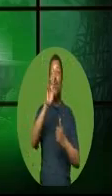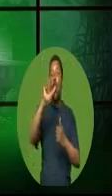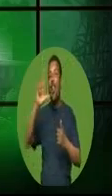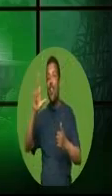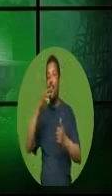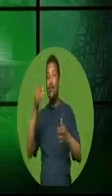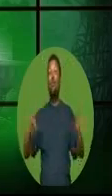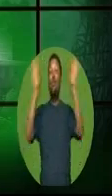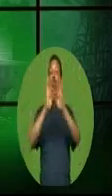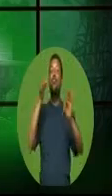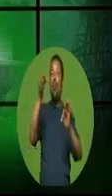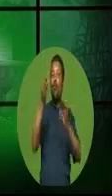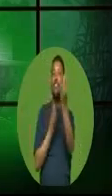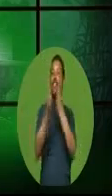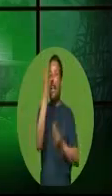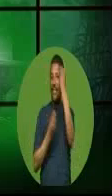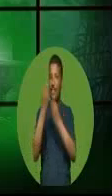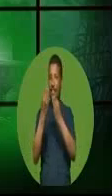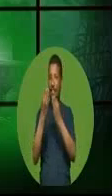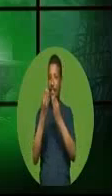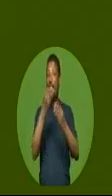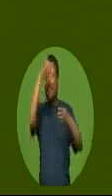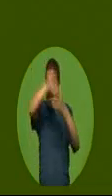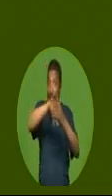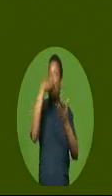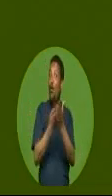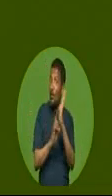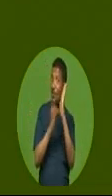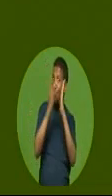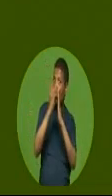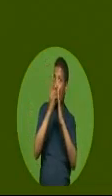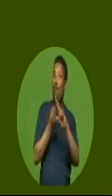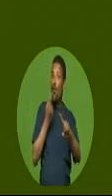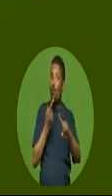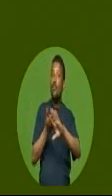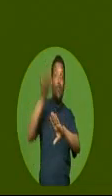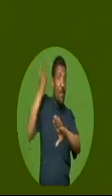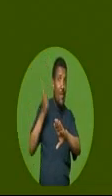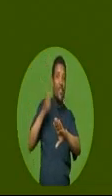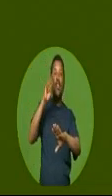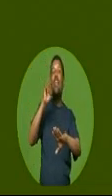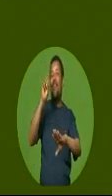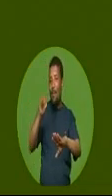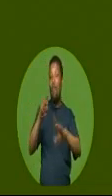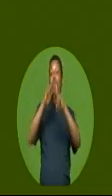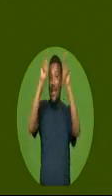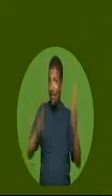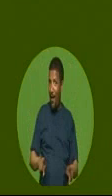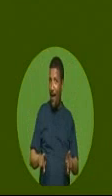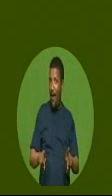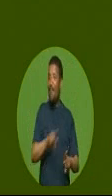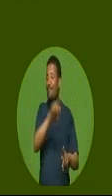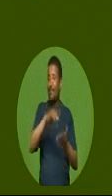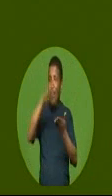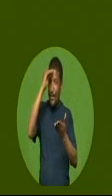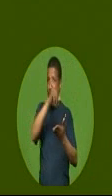and importance of trade in economic development. From the previous non-plasma lesson, you must have